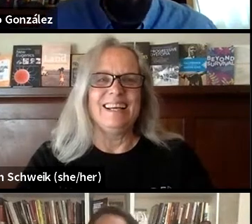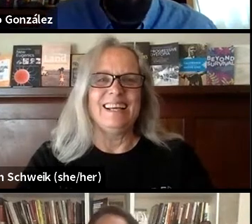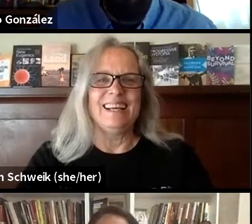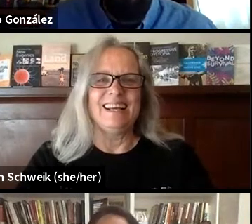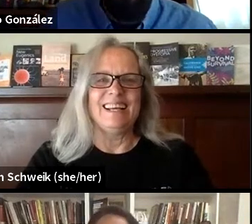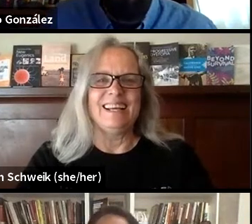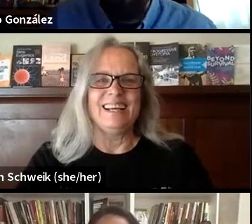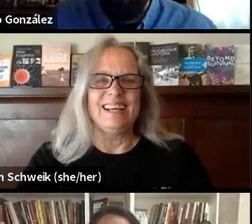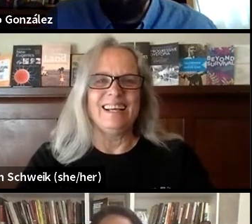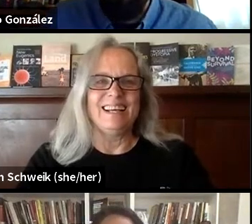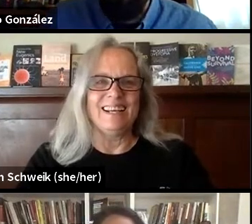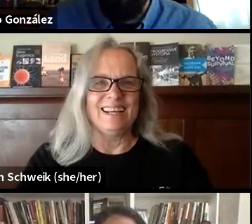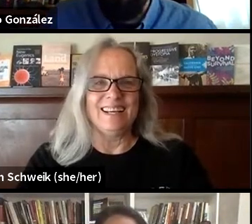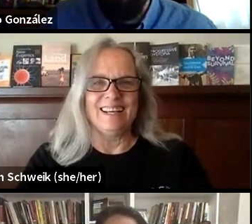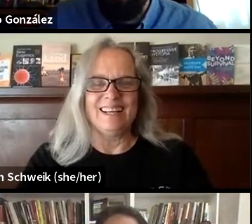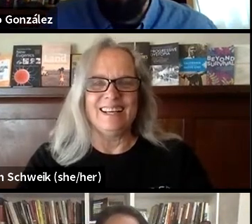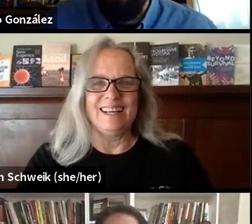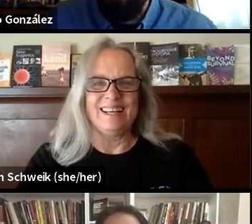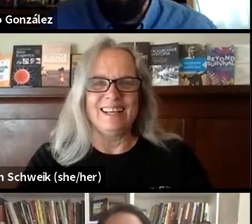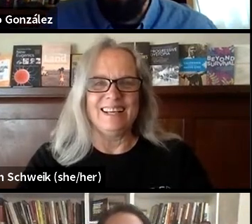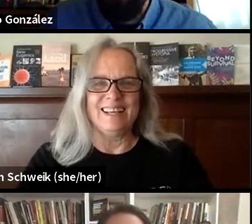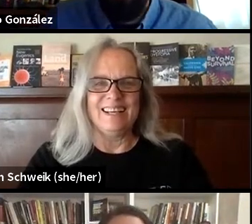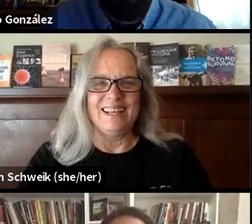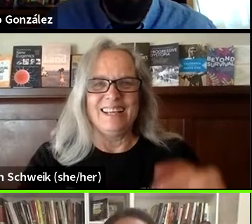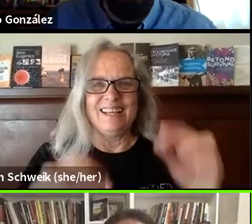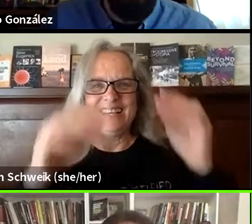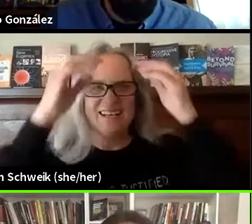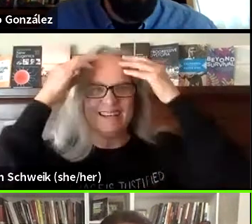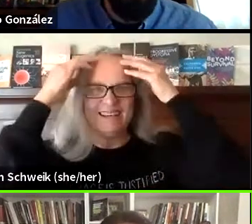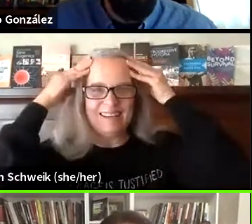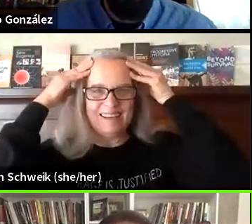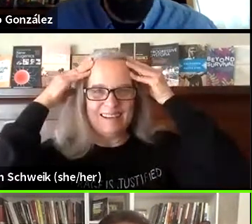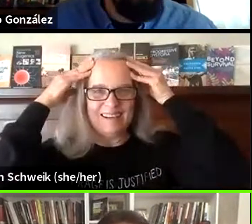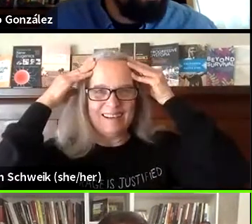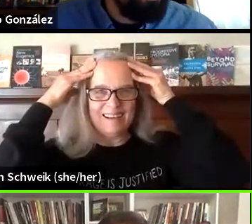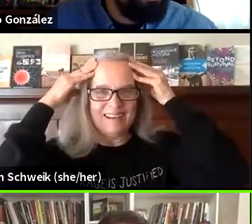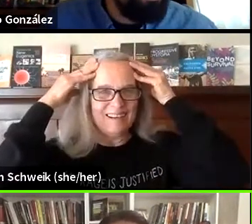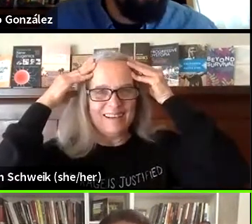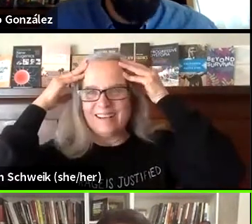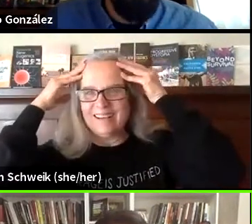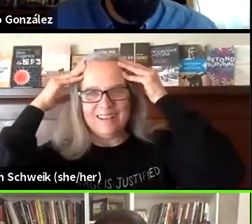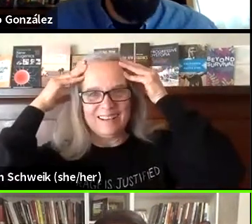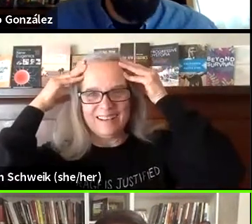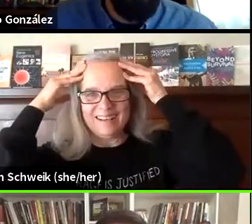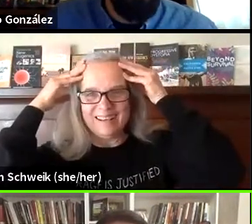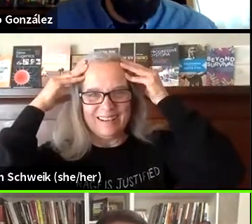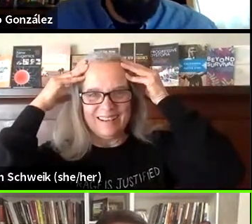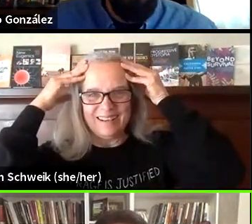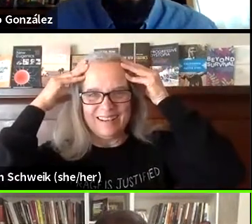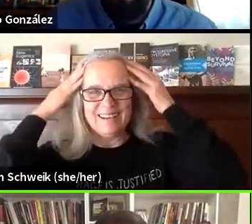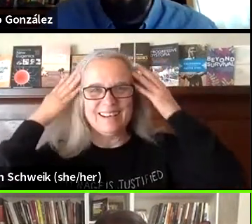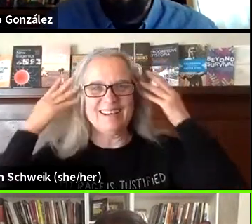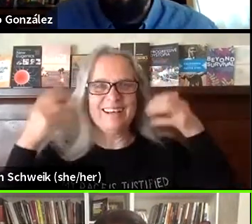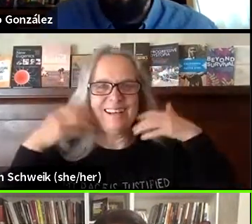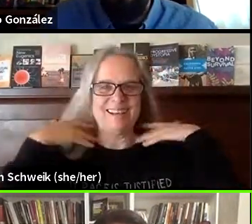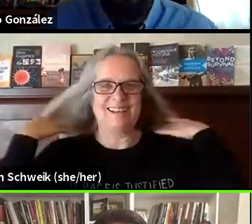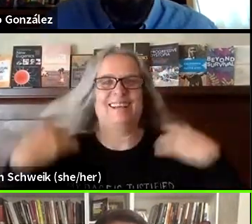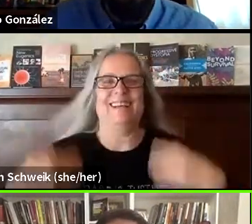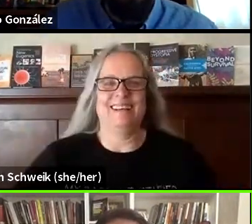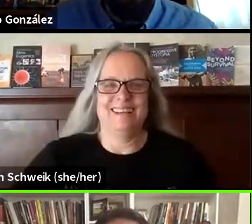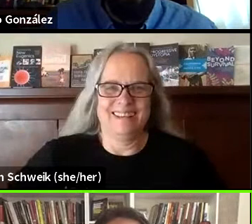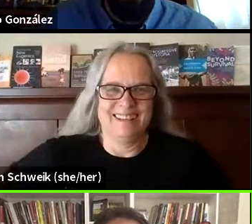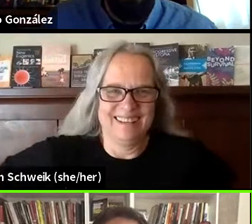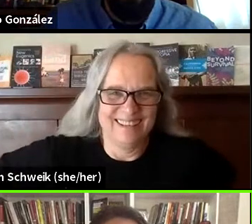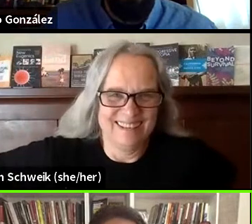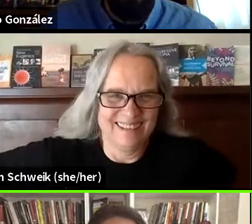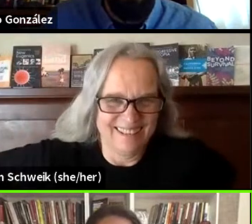good thing you weren't here yesterday natalie we were like ah well i was watching on youtube i entered for earlier and then